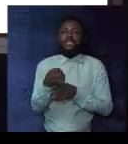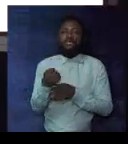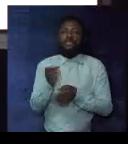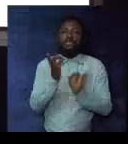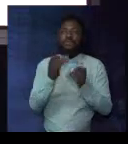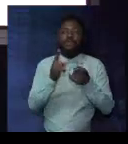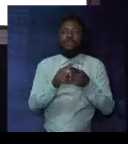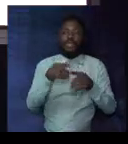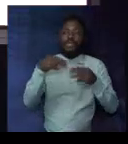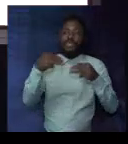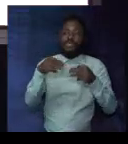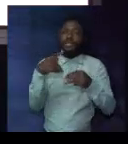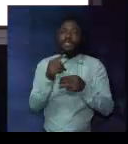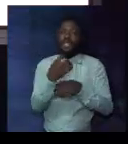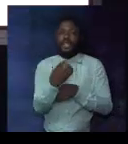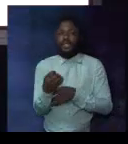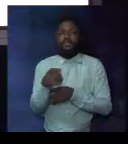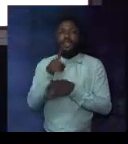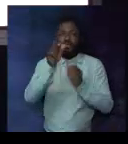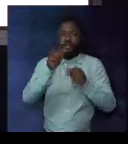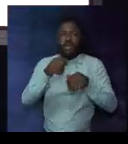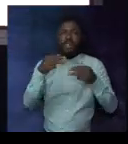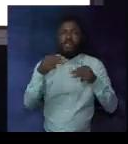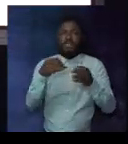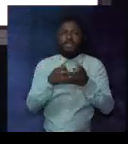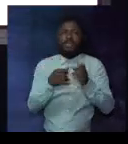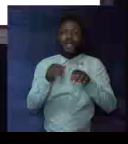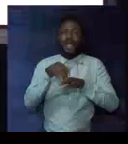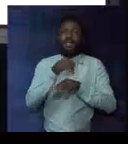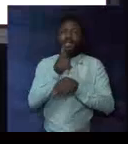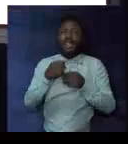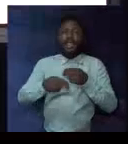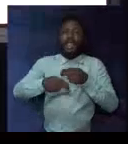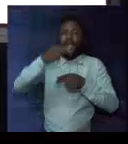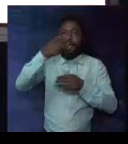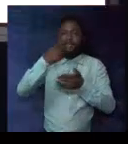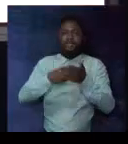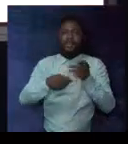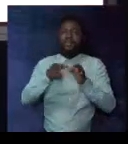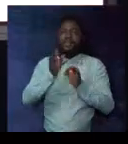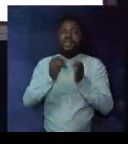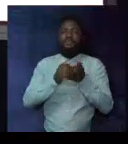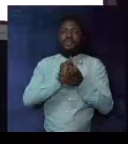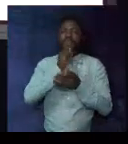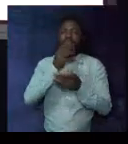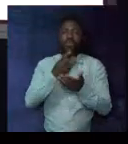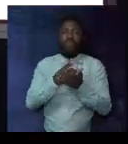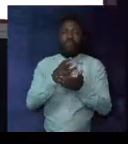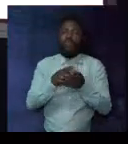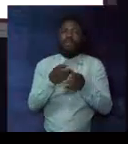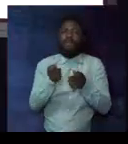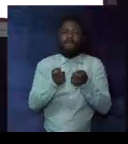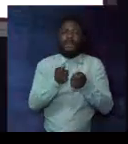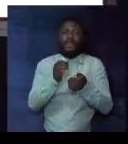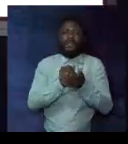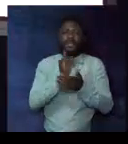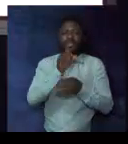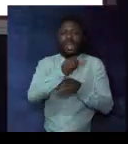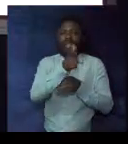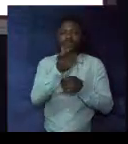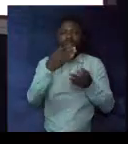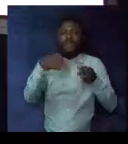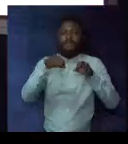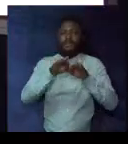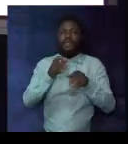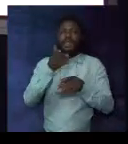equipment. If you want to resell the equipment, you can sell it at a higher price if it is well-maintained.